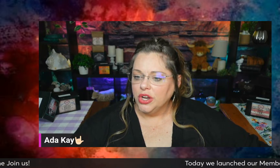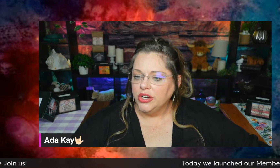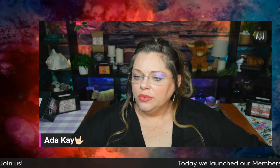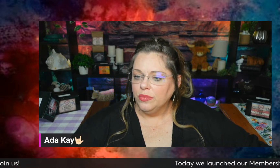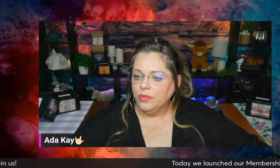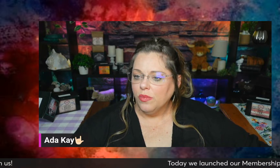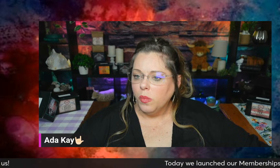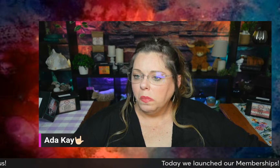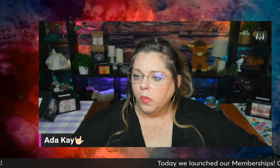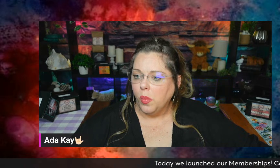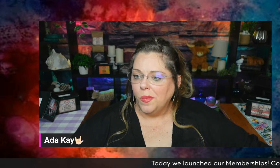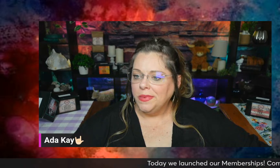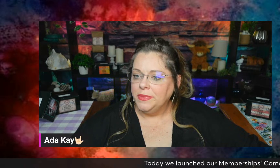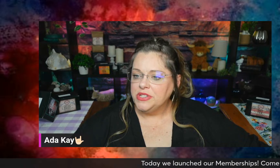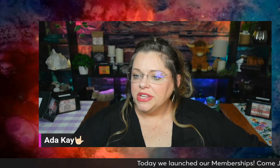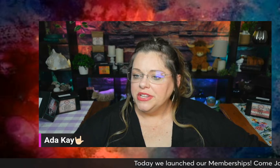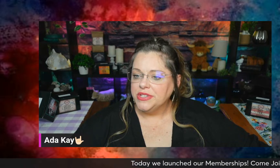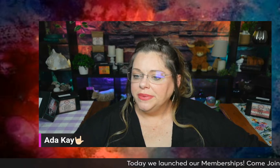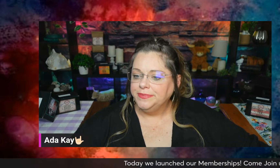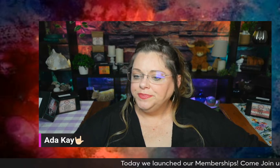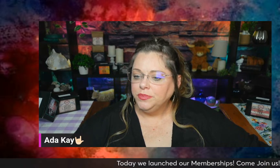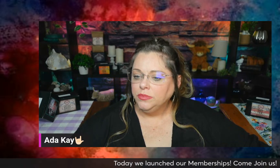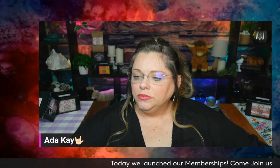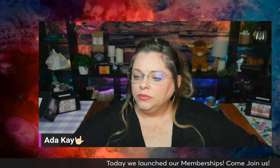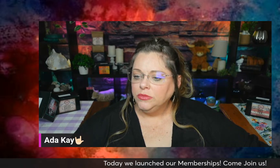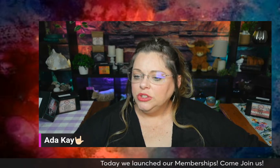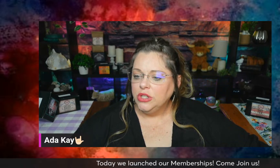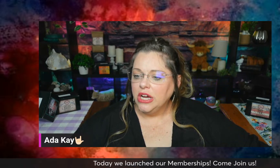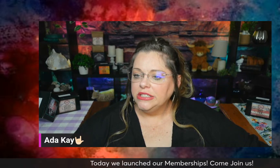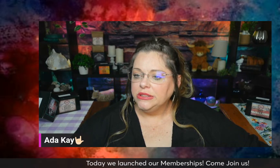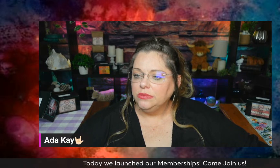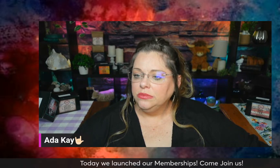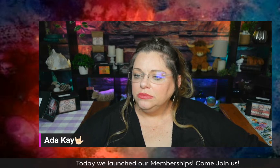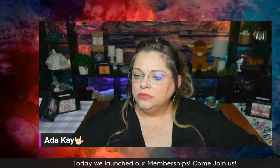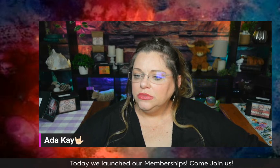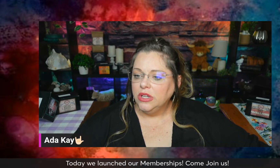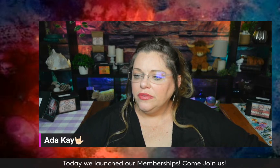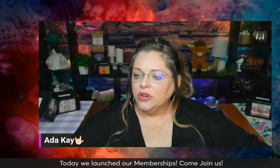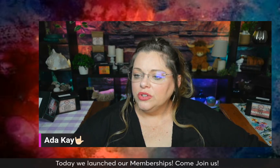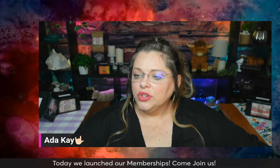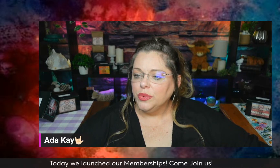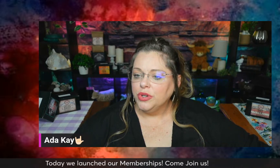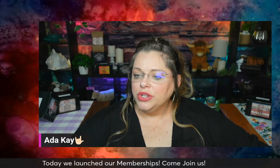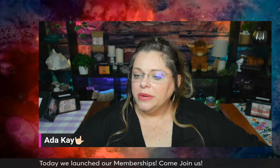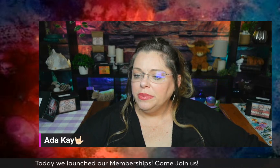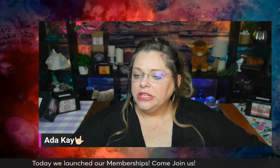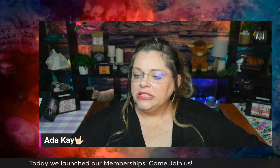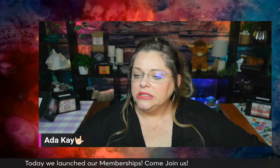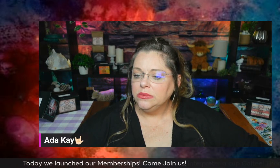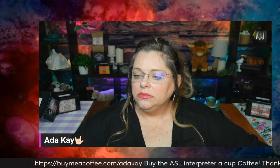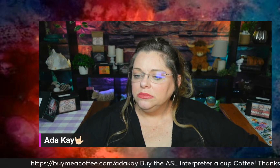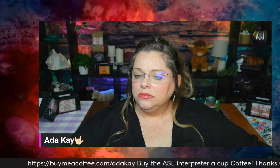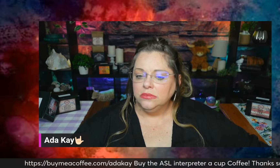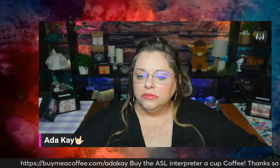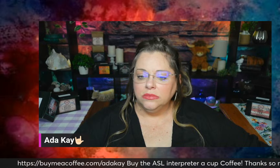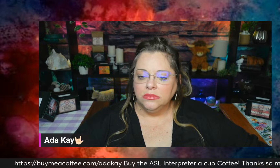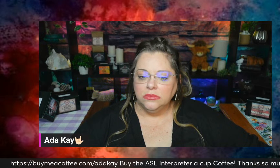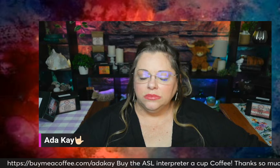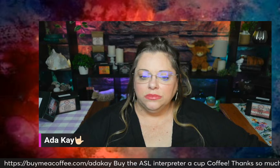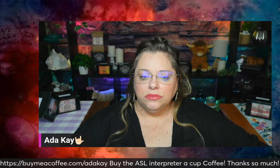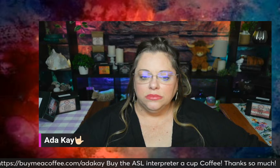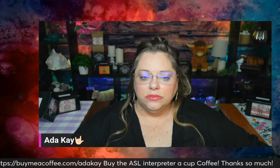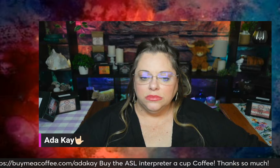interpreter's not here. Let me say this. You guys, love on our interpreter day, please.